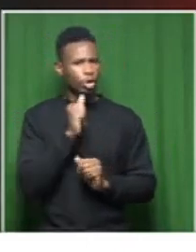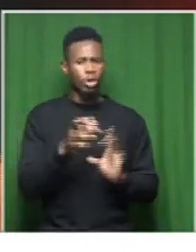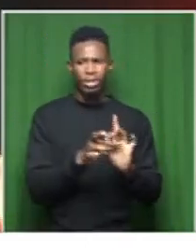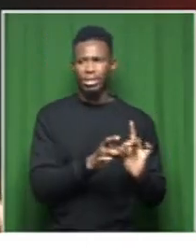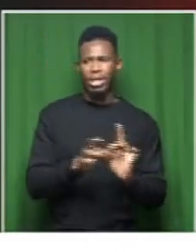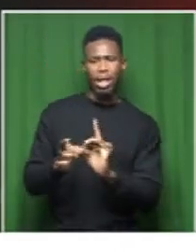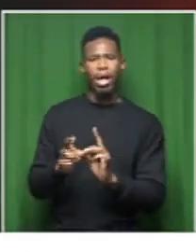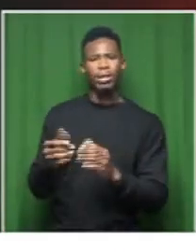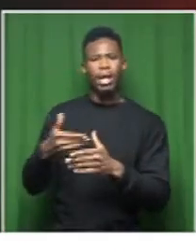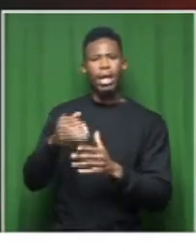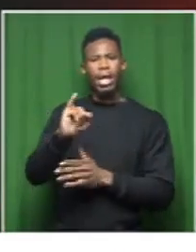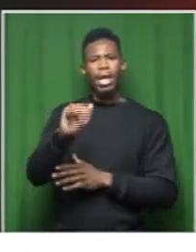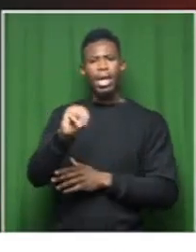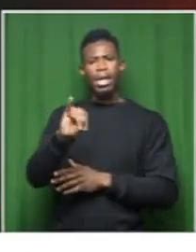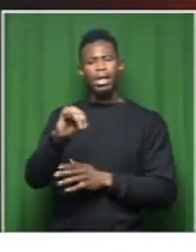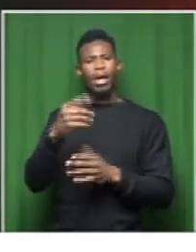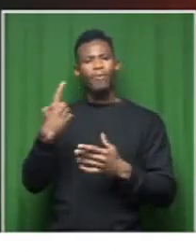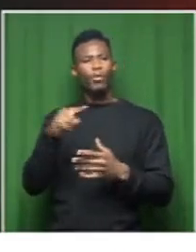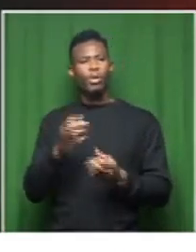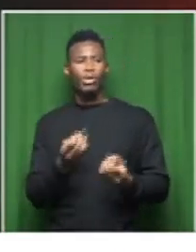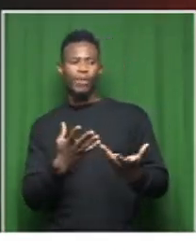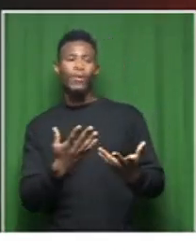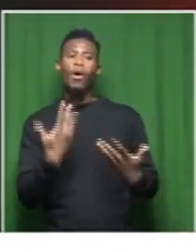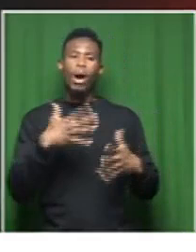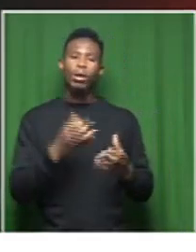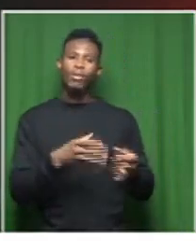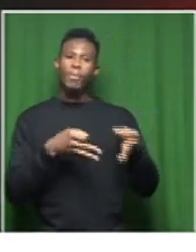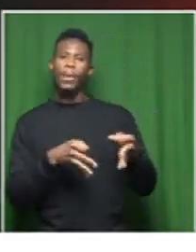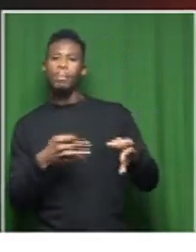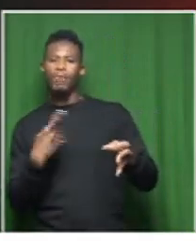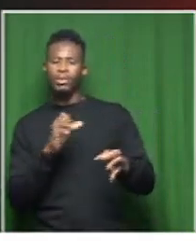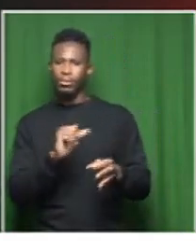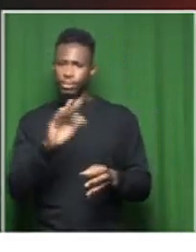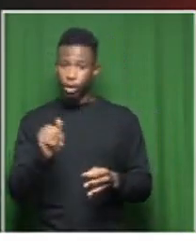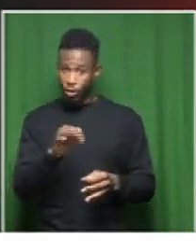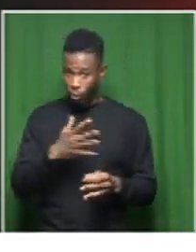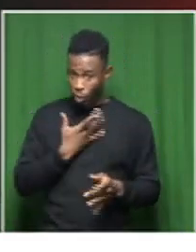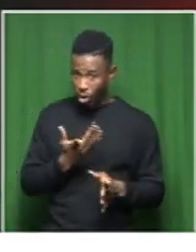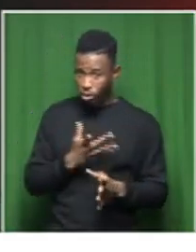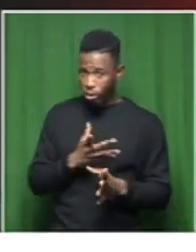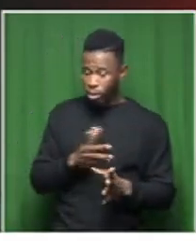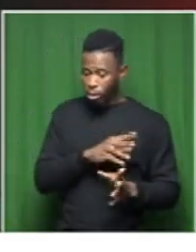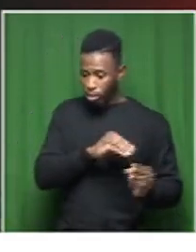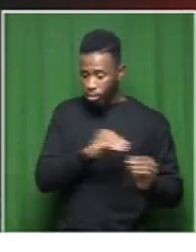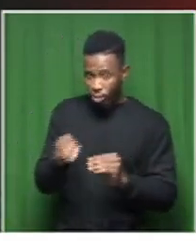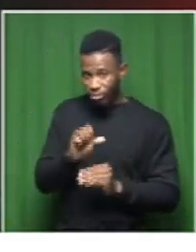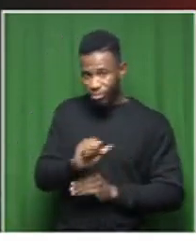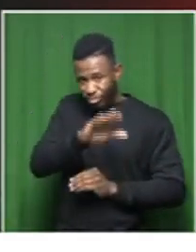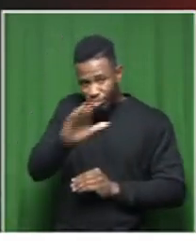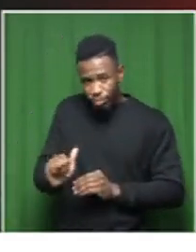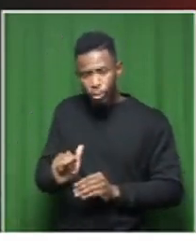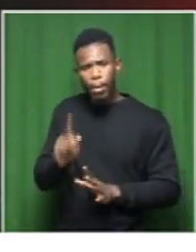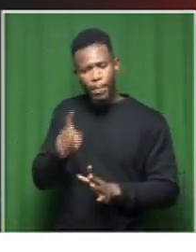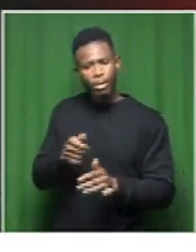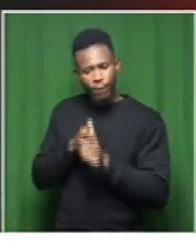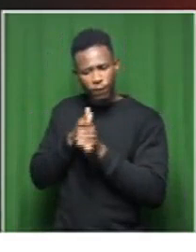immigration, to affording you some immigration status. If you want to immigrate to South Africa, follow the immigration processes, not the marriage